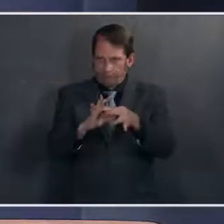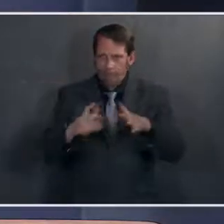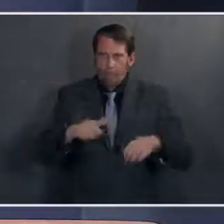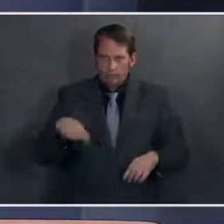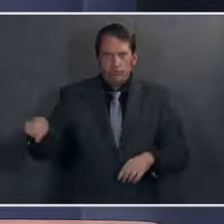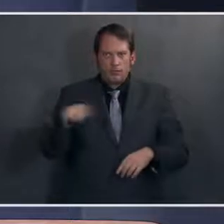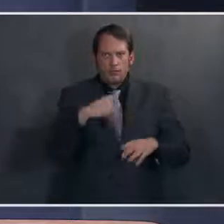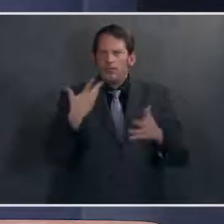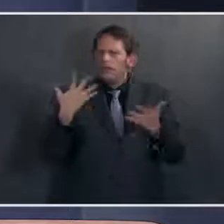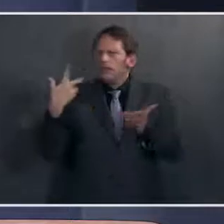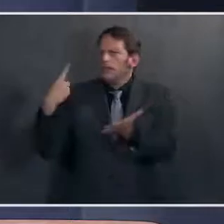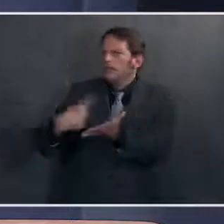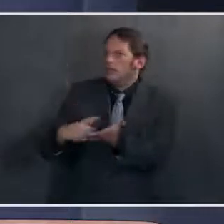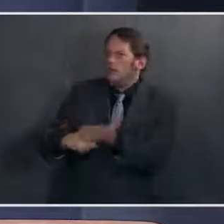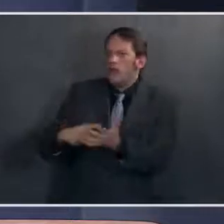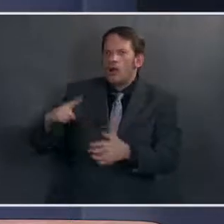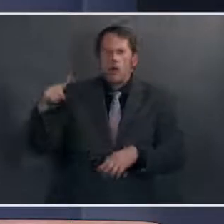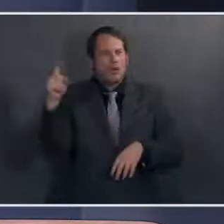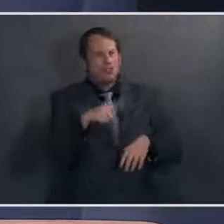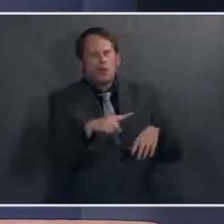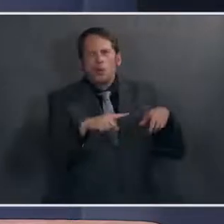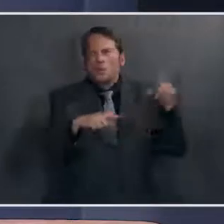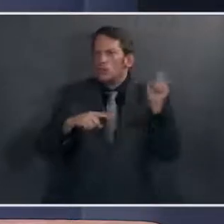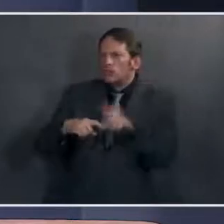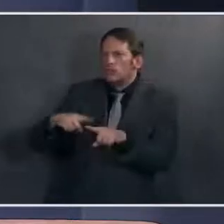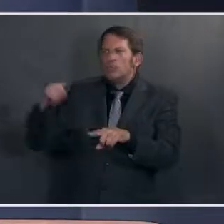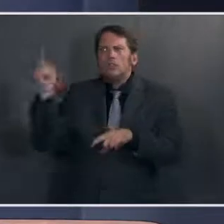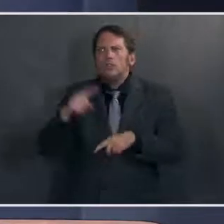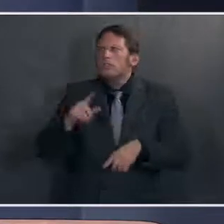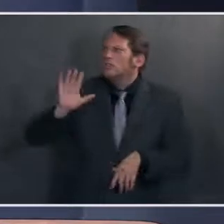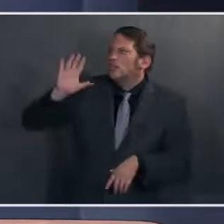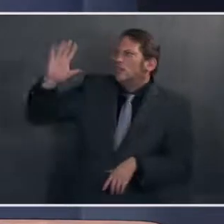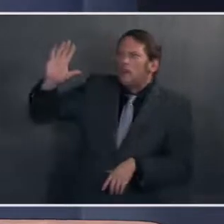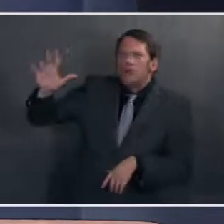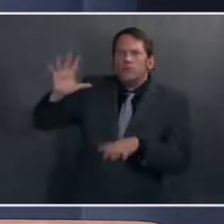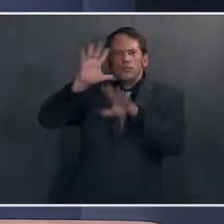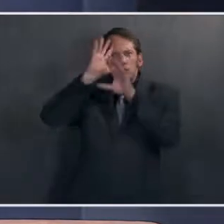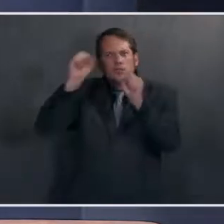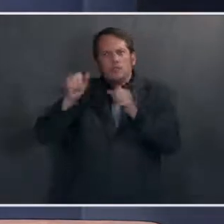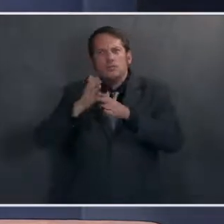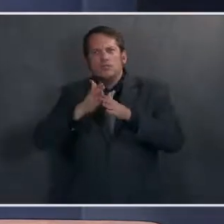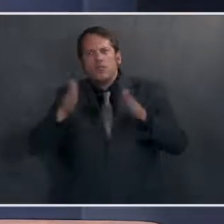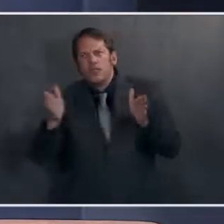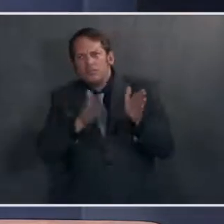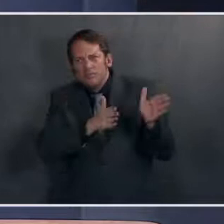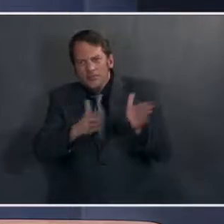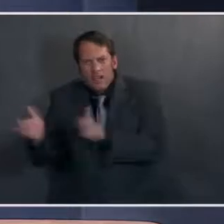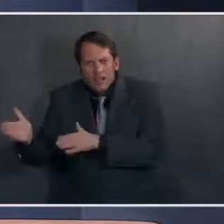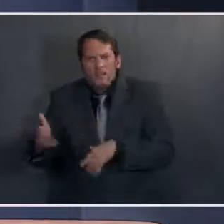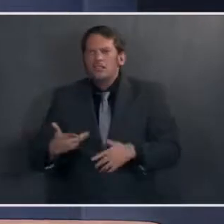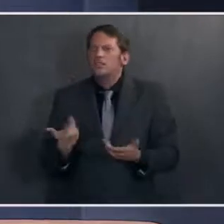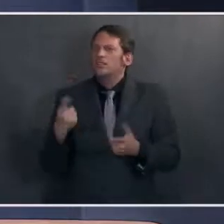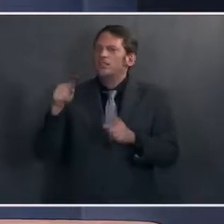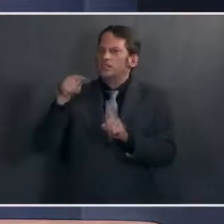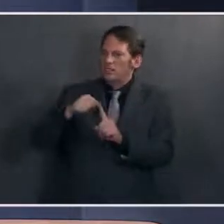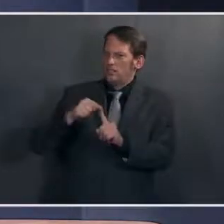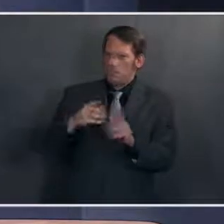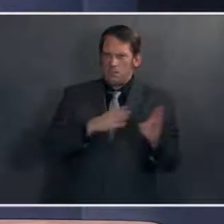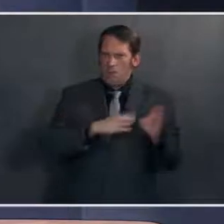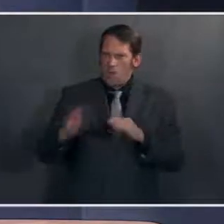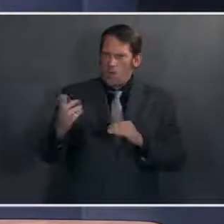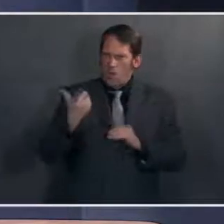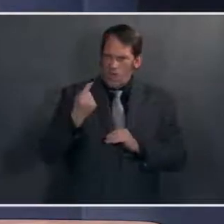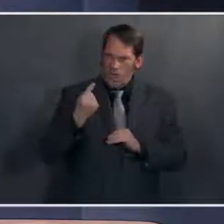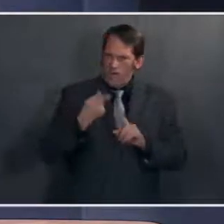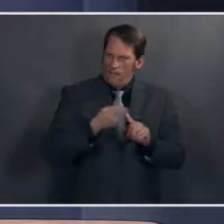president's plan, the Democratic plan, and the plan that has been proposed by 10 Republican senators. So I wanted